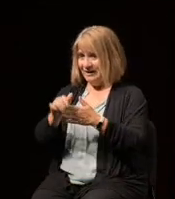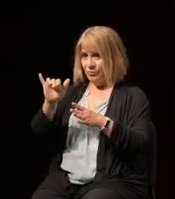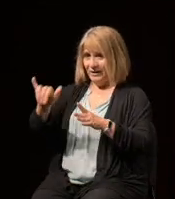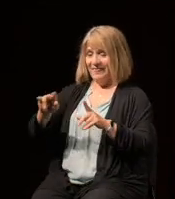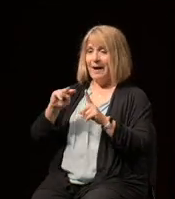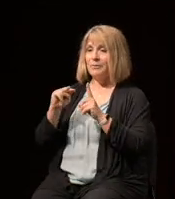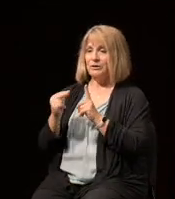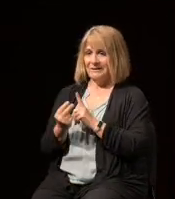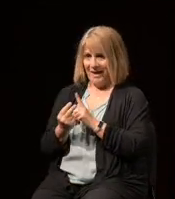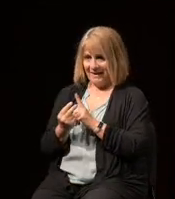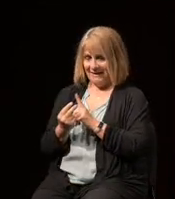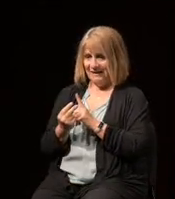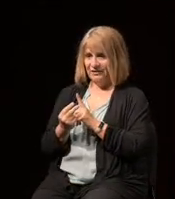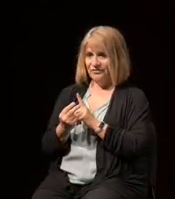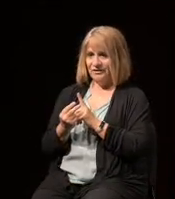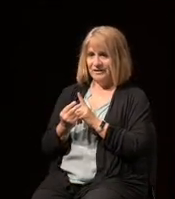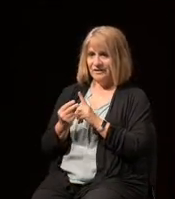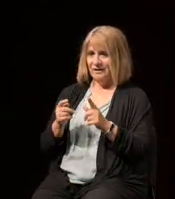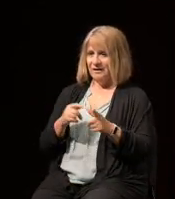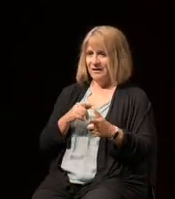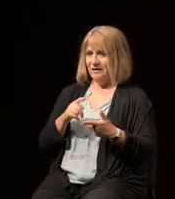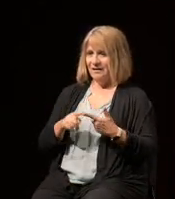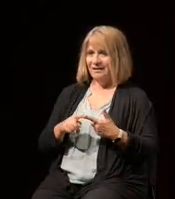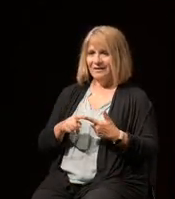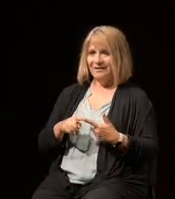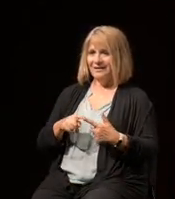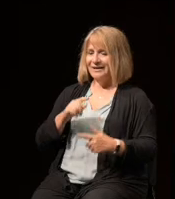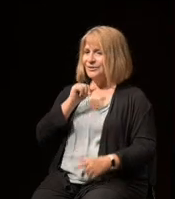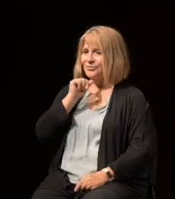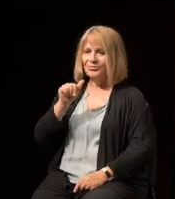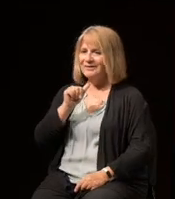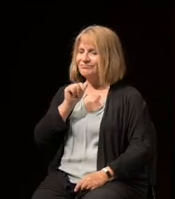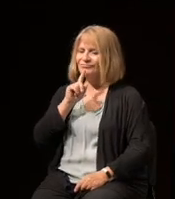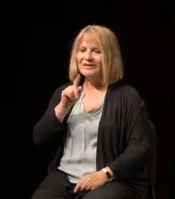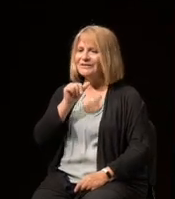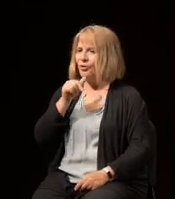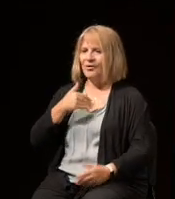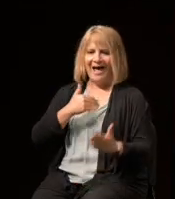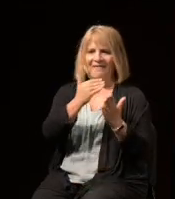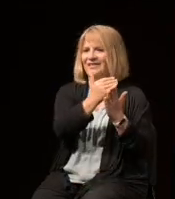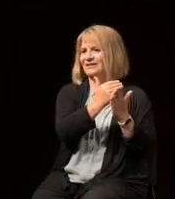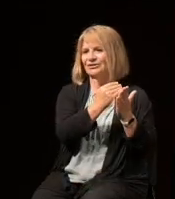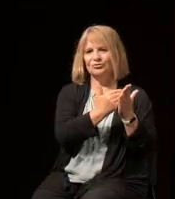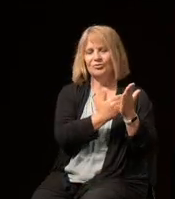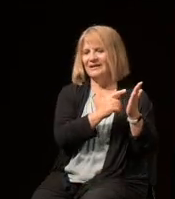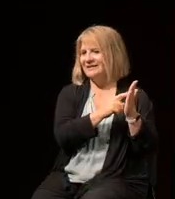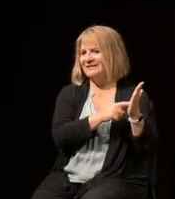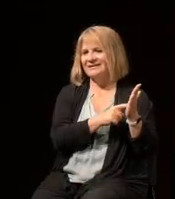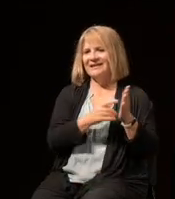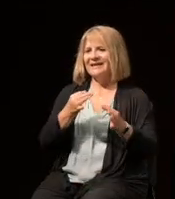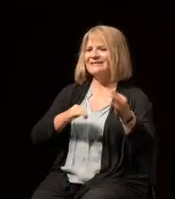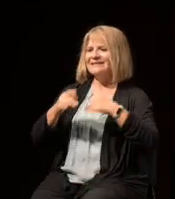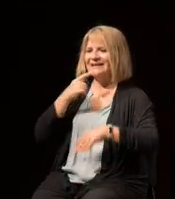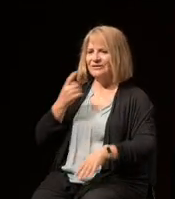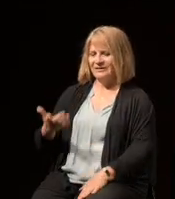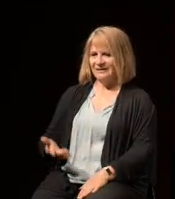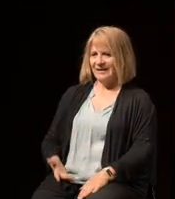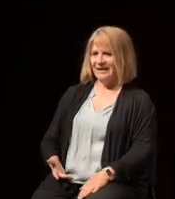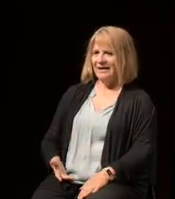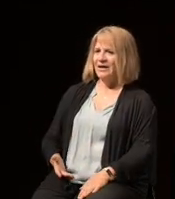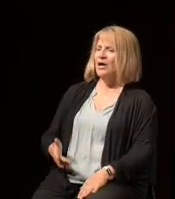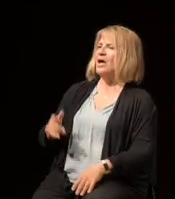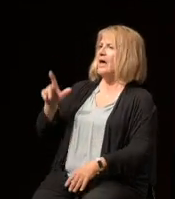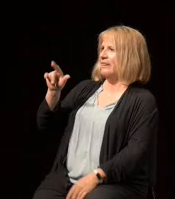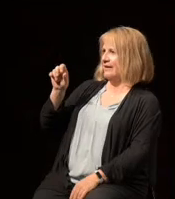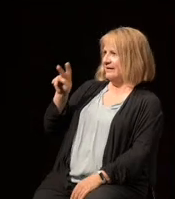perspective, you really are not doing a to-do list. You really are saying, what's the lens through which I'm willing to